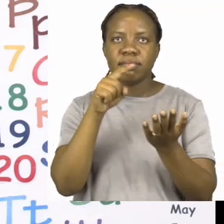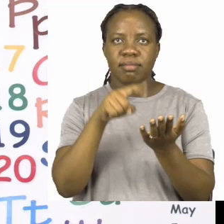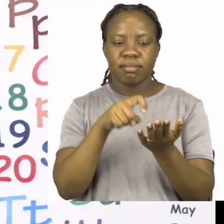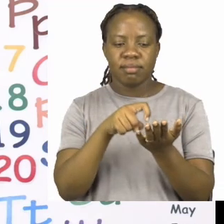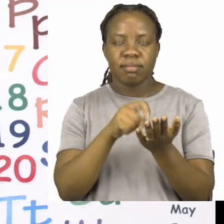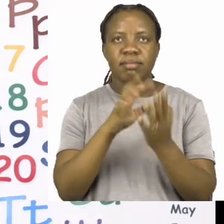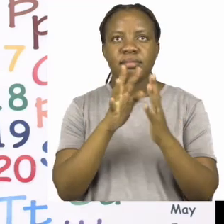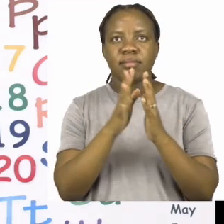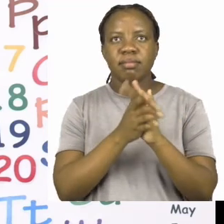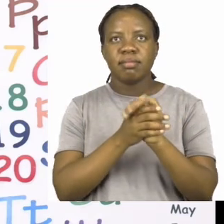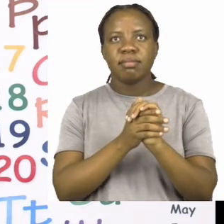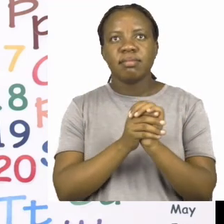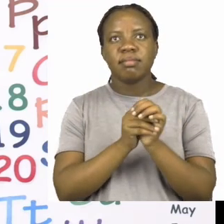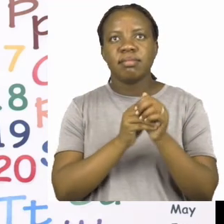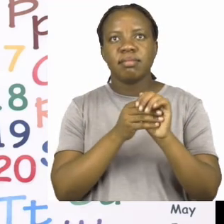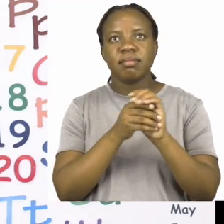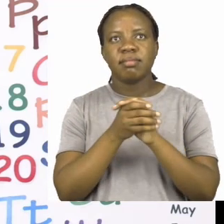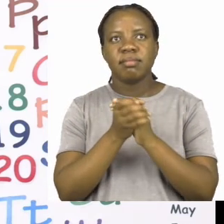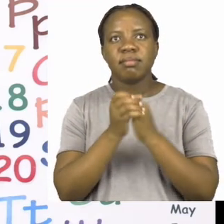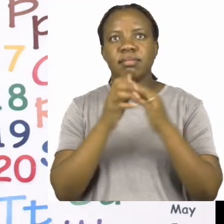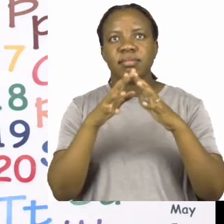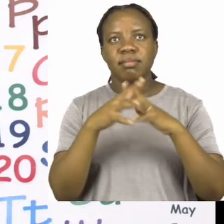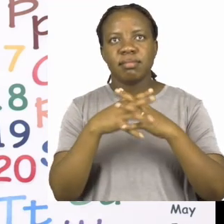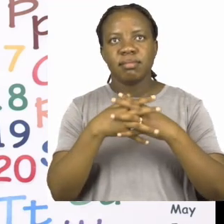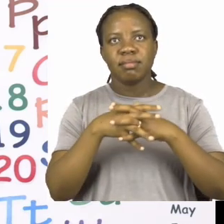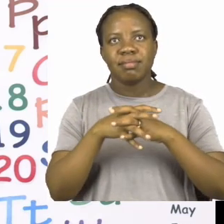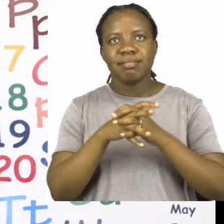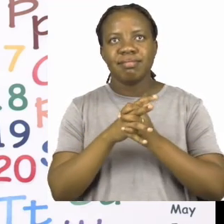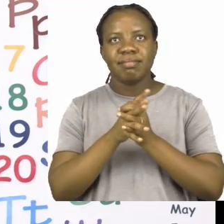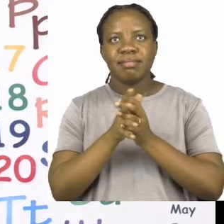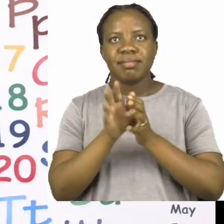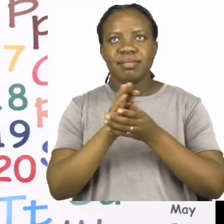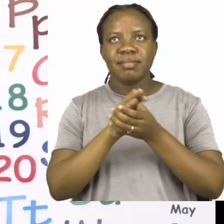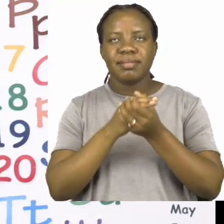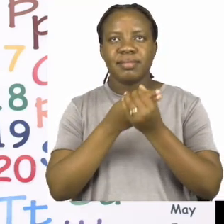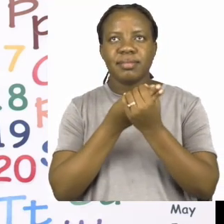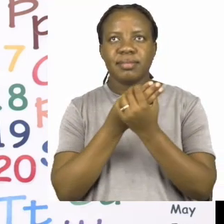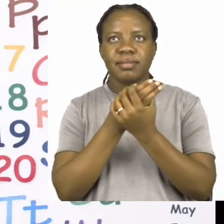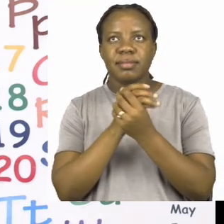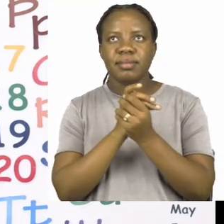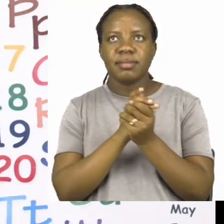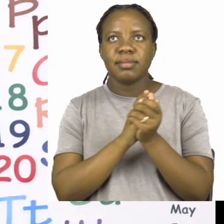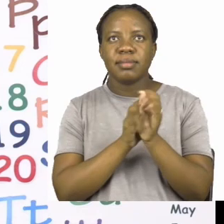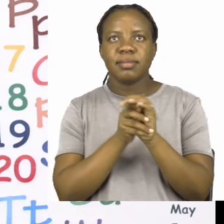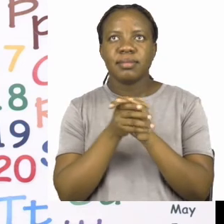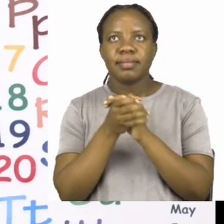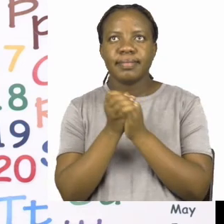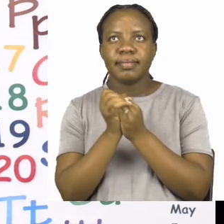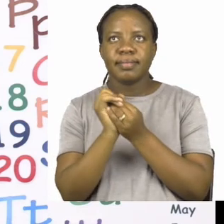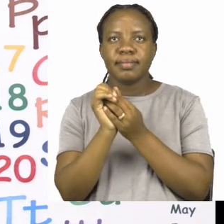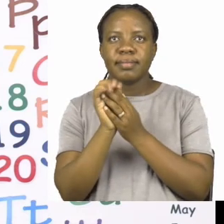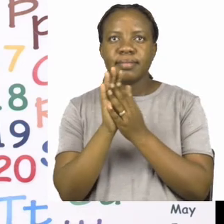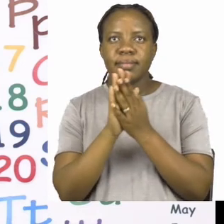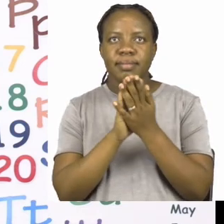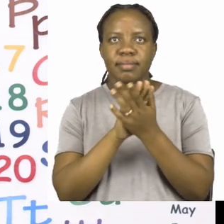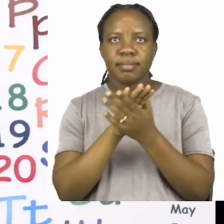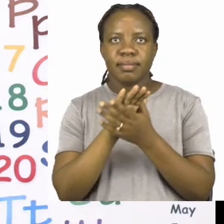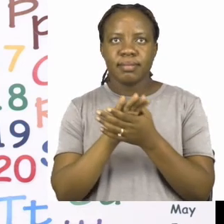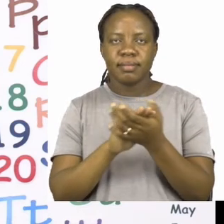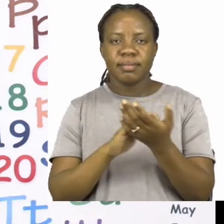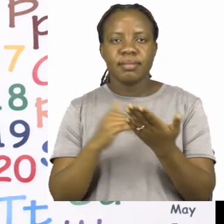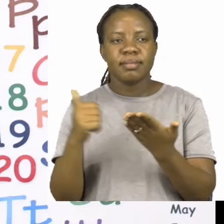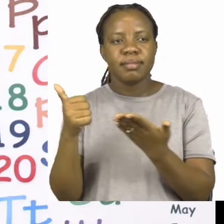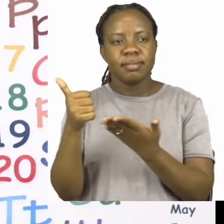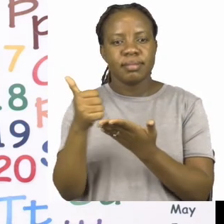make sure we put enough sanitizer on our hands so that we make sure our hands are nice